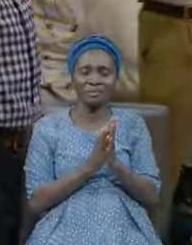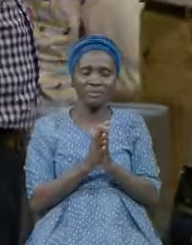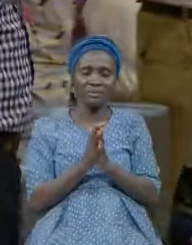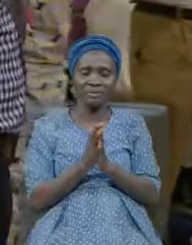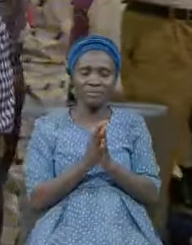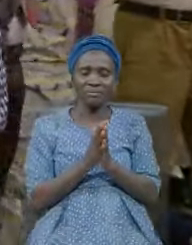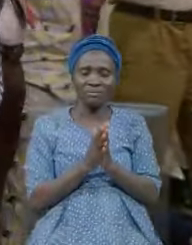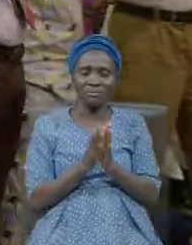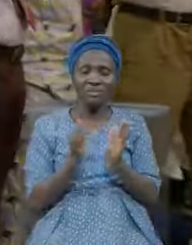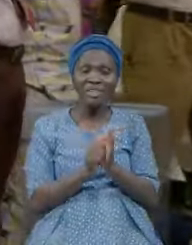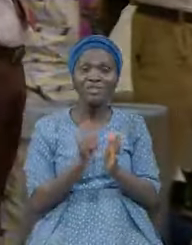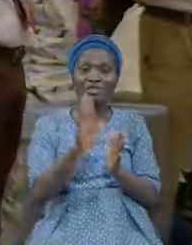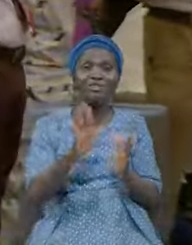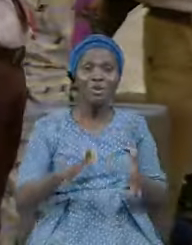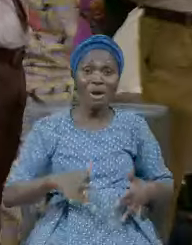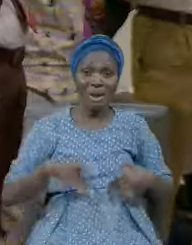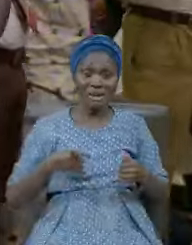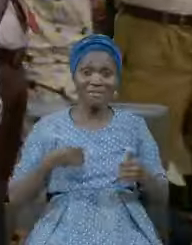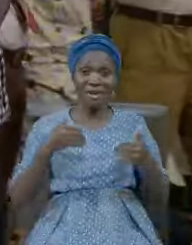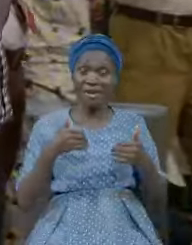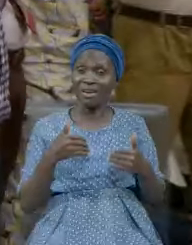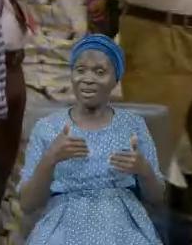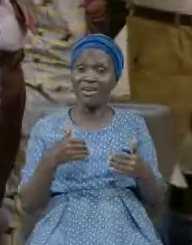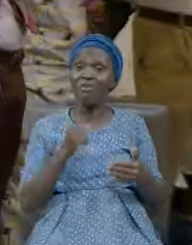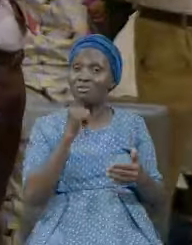If your life is becoming ordinary,